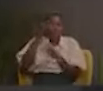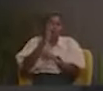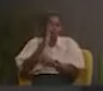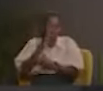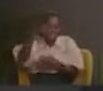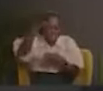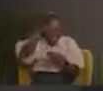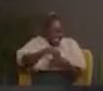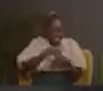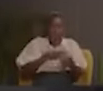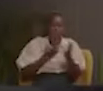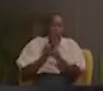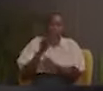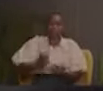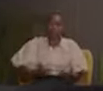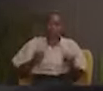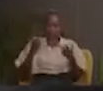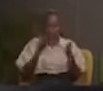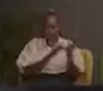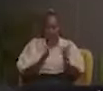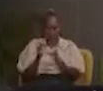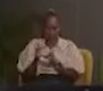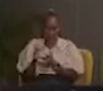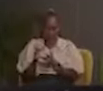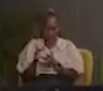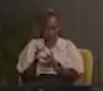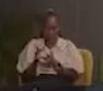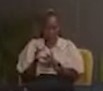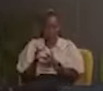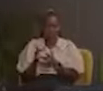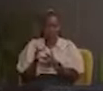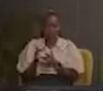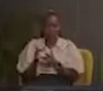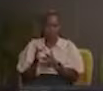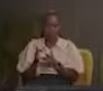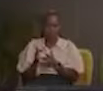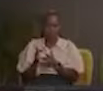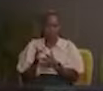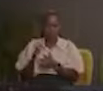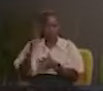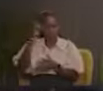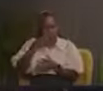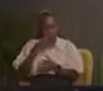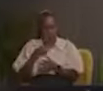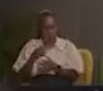the life of Jesus. Are we together? He said, "Lo, I come."